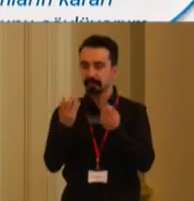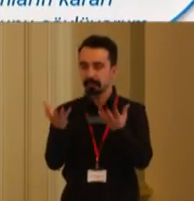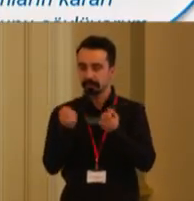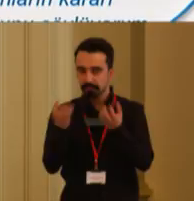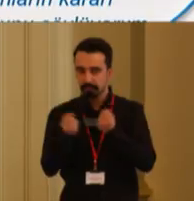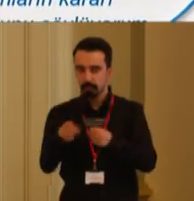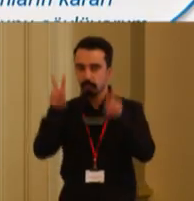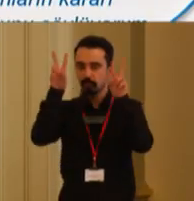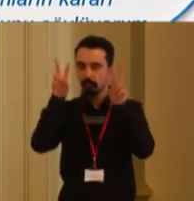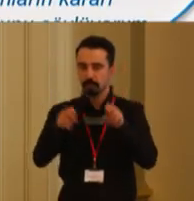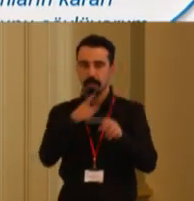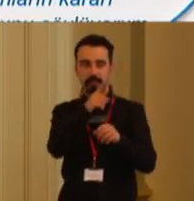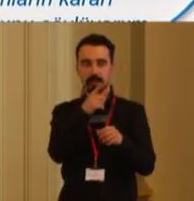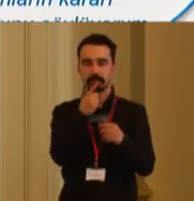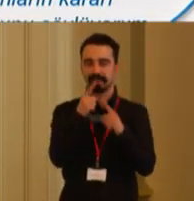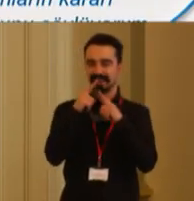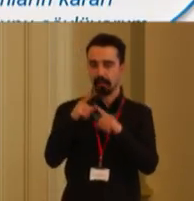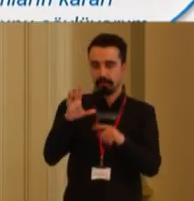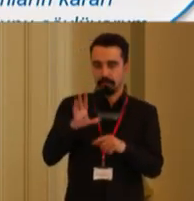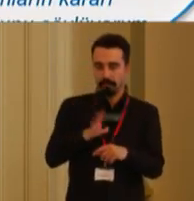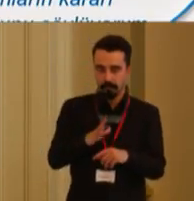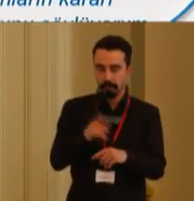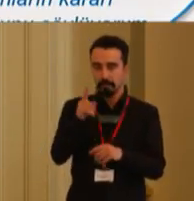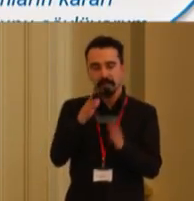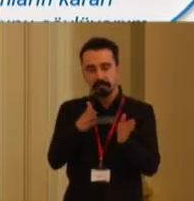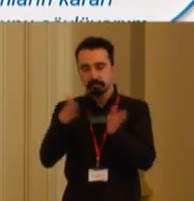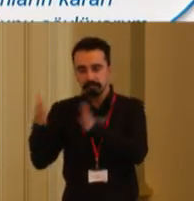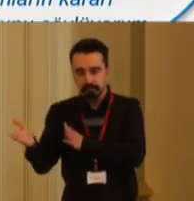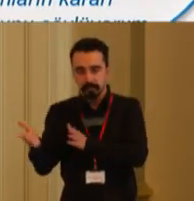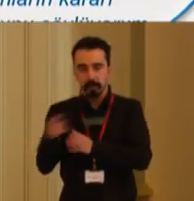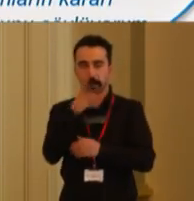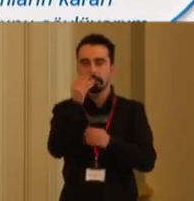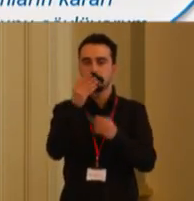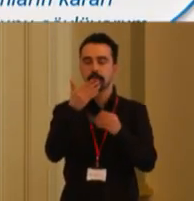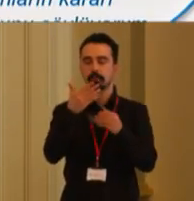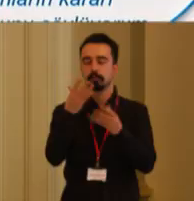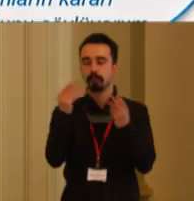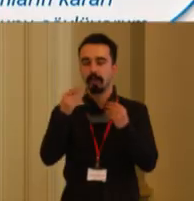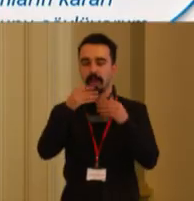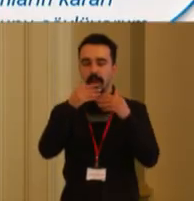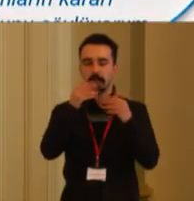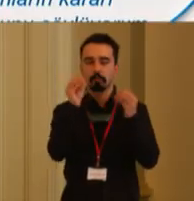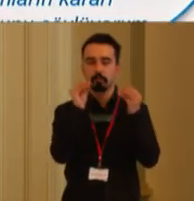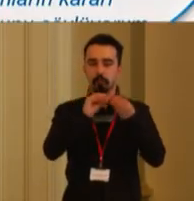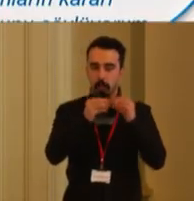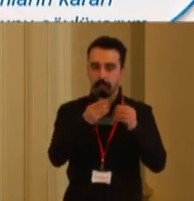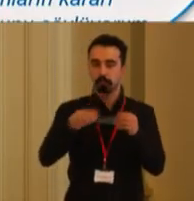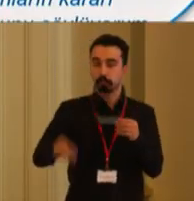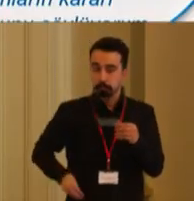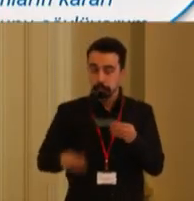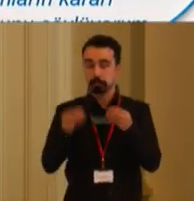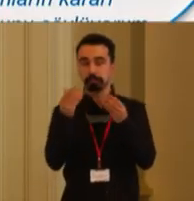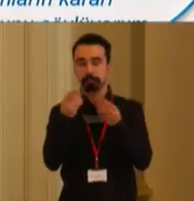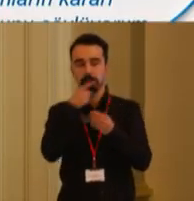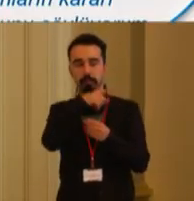this also is seen as a threat to their employment and their social